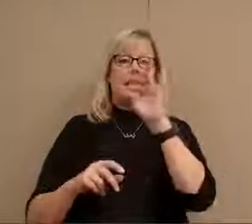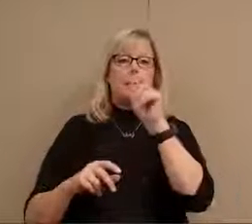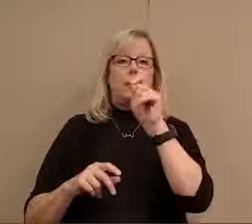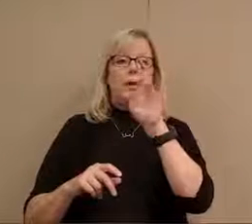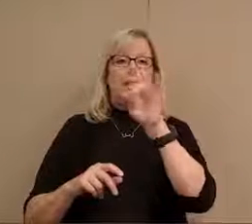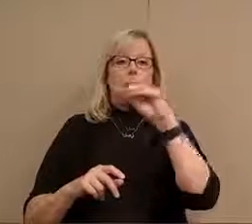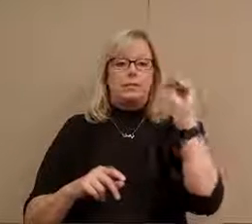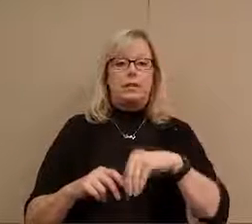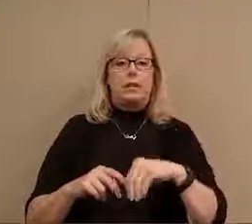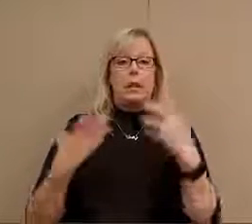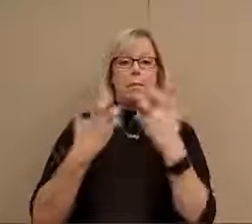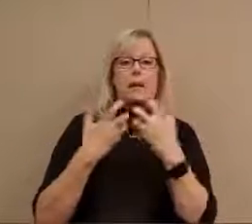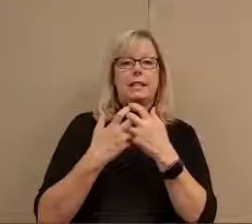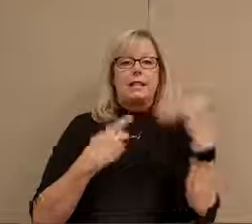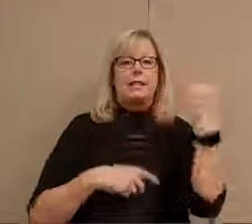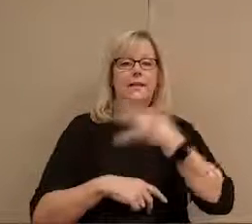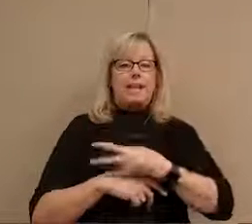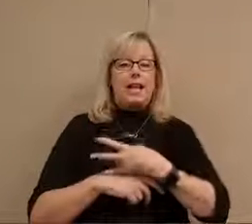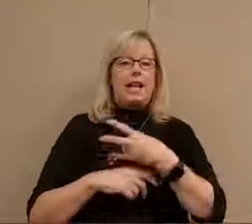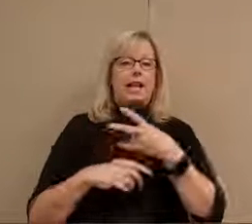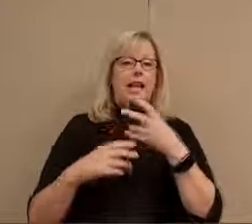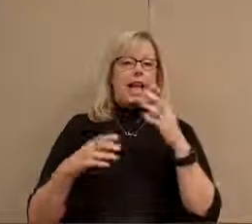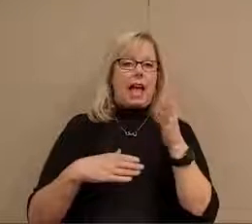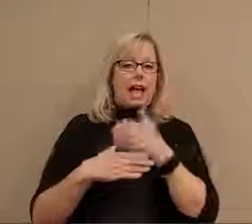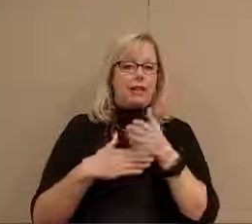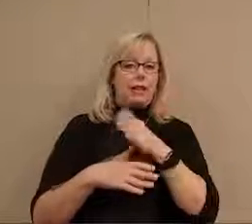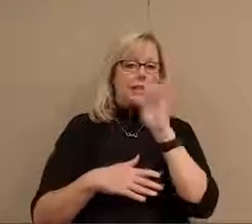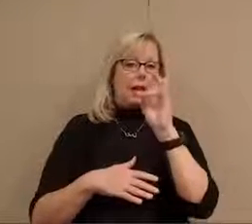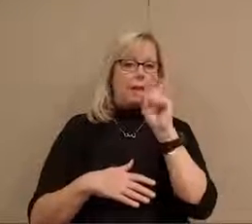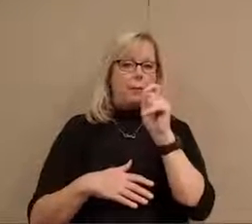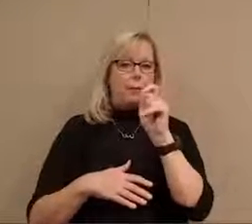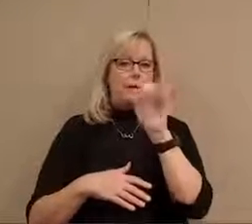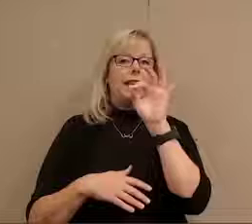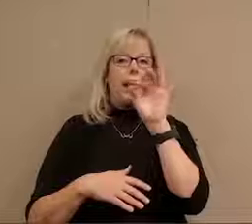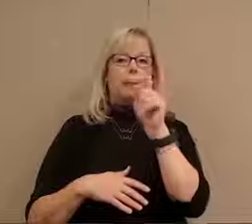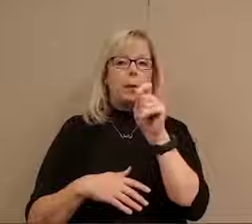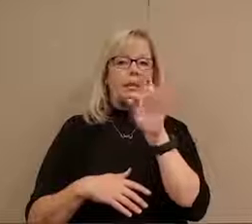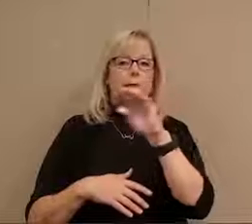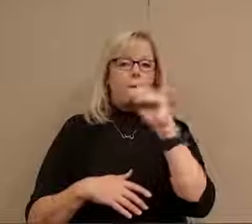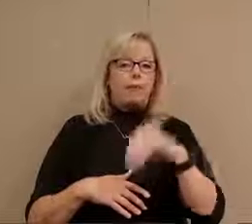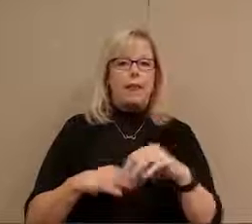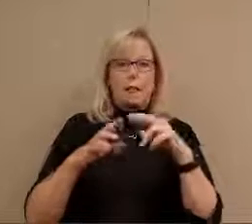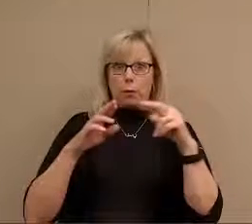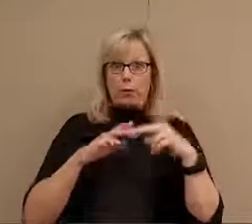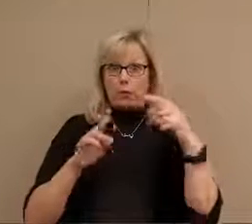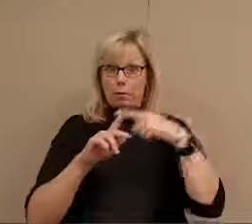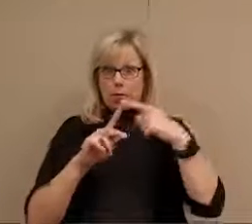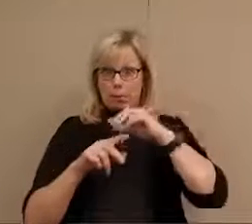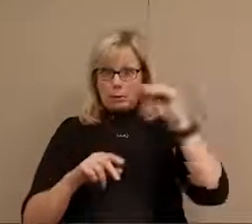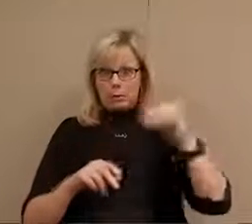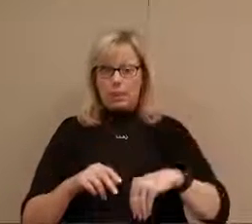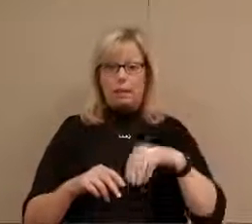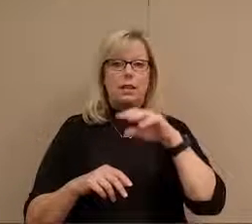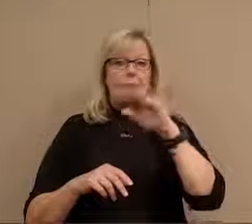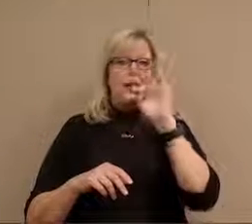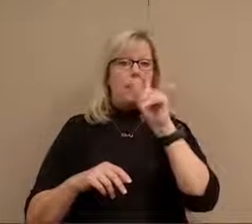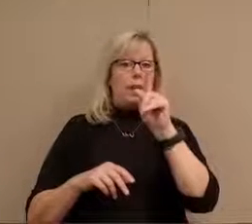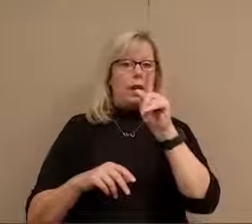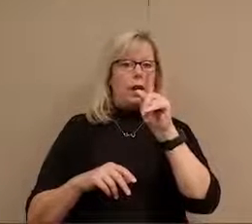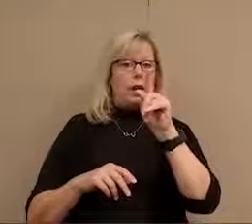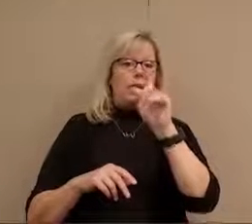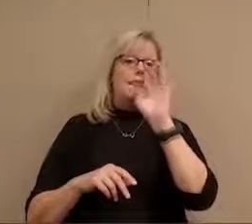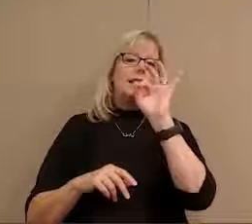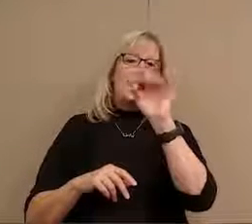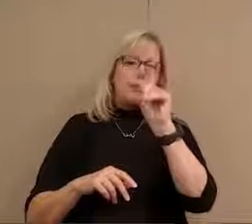9.7%, matching the 7-day rolling average at 9.7%. The regional positivity rate as of July the 25th was at